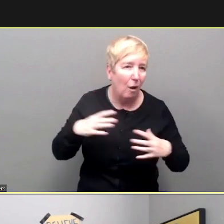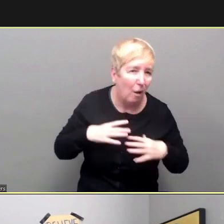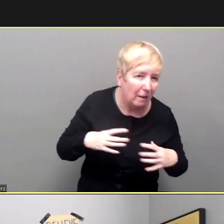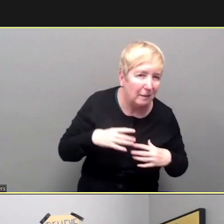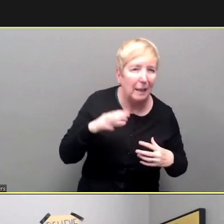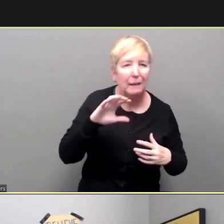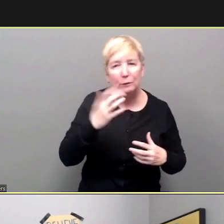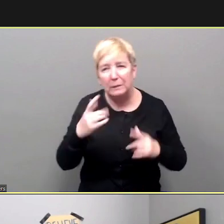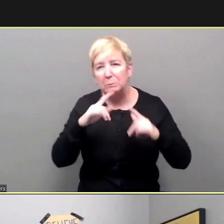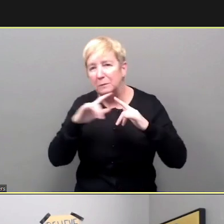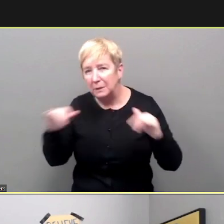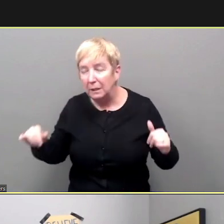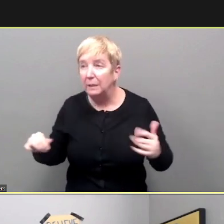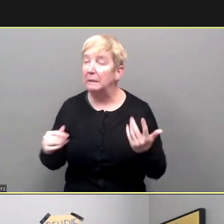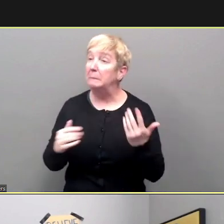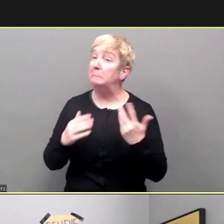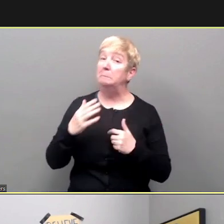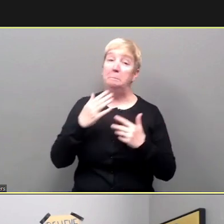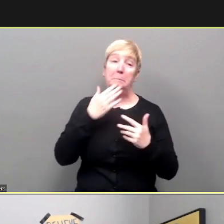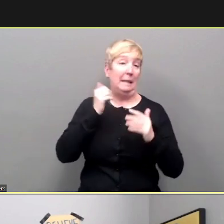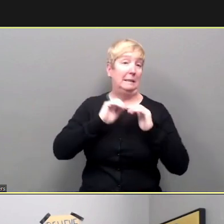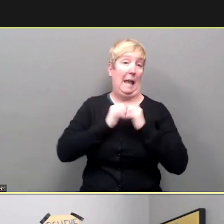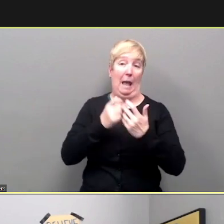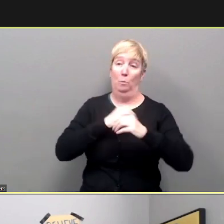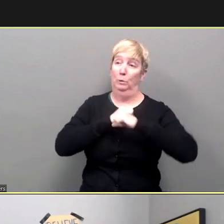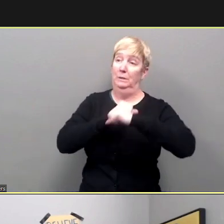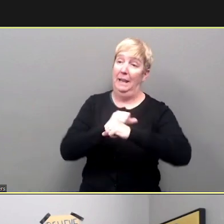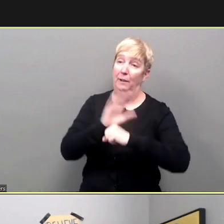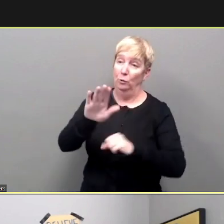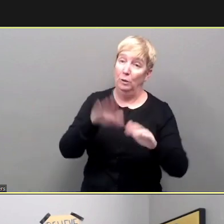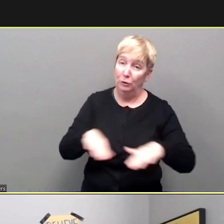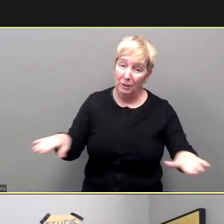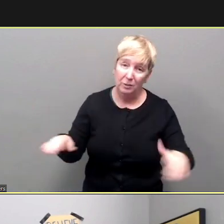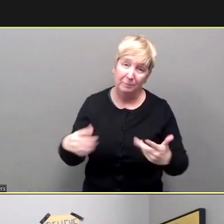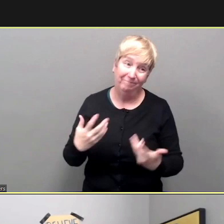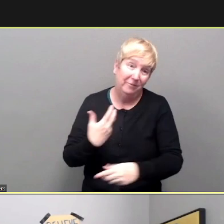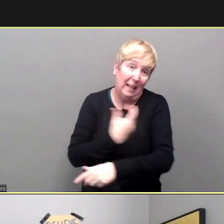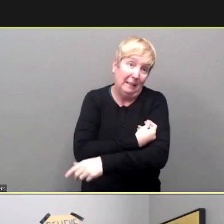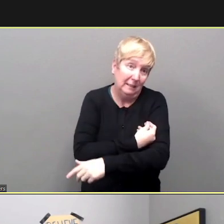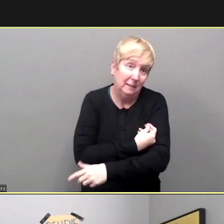your child safe from COVID-19 is really to vaccinate our children.